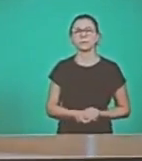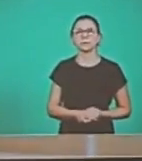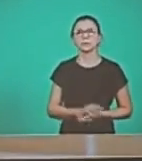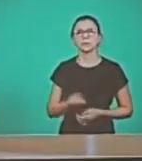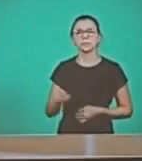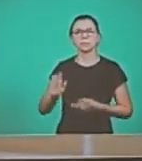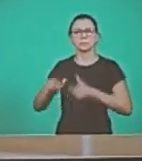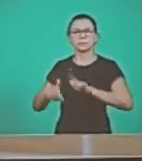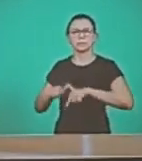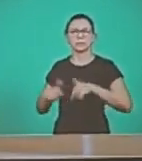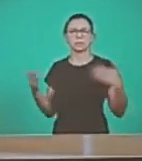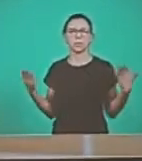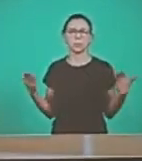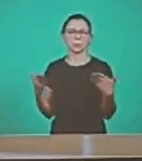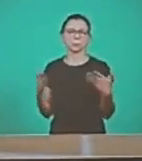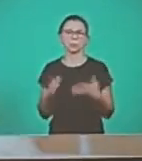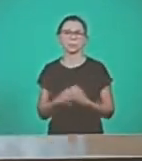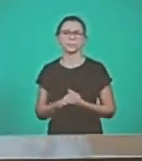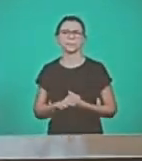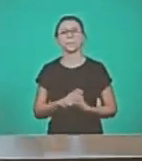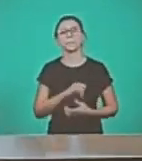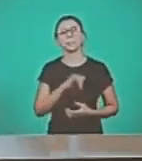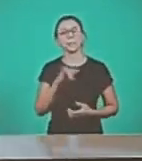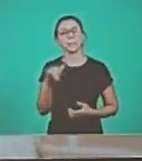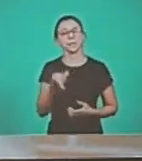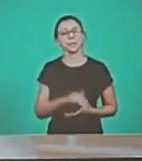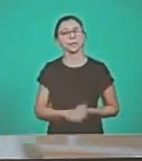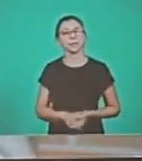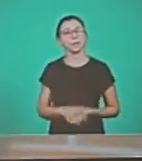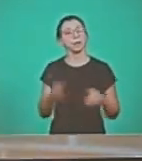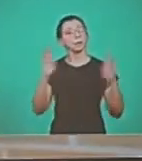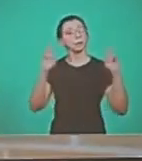something interesting. The church saying the following to Israel: